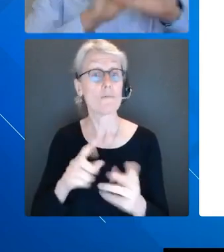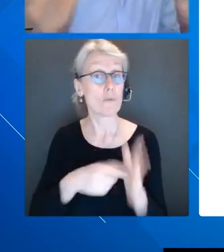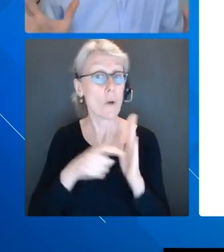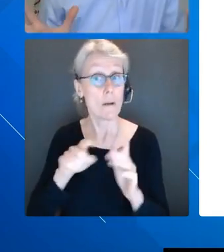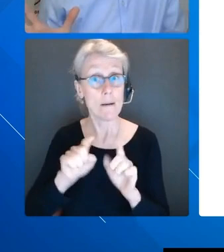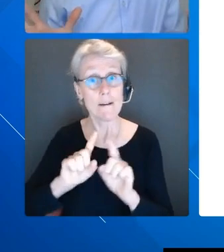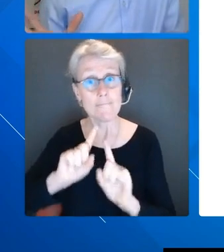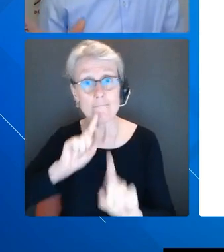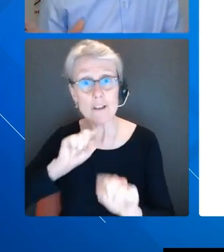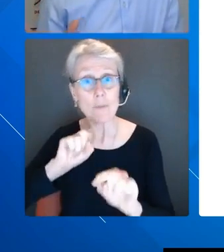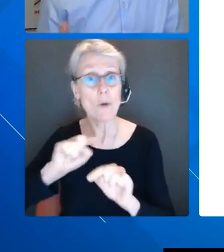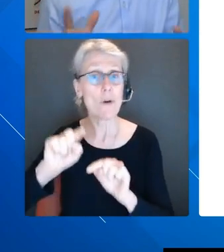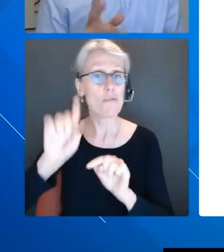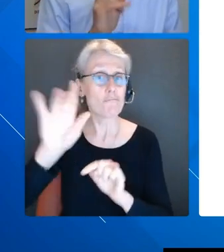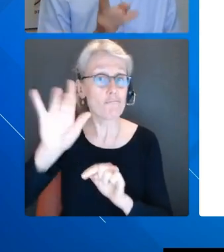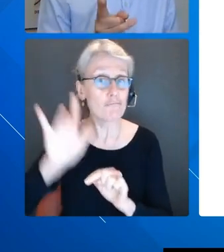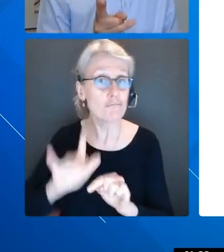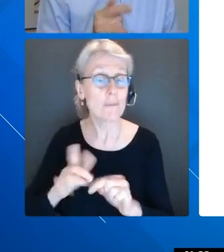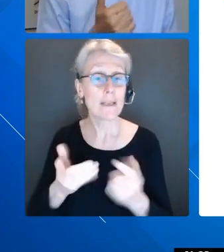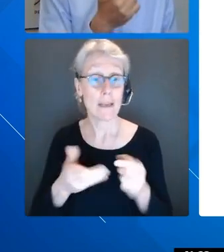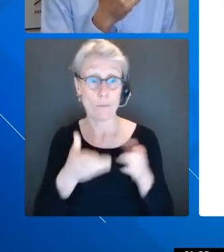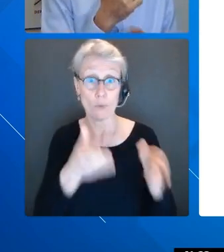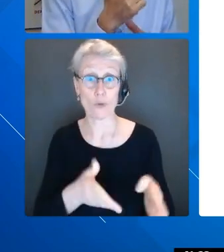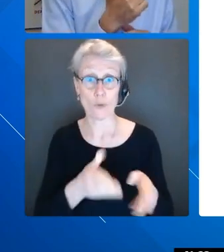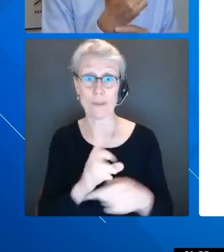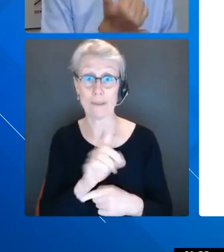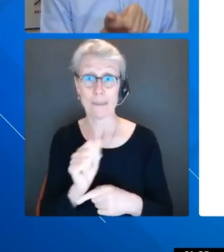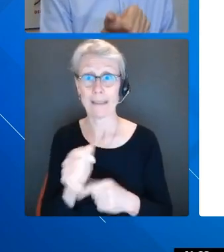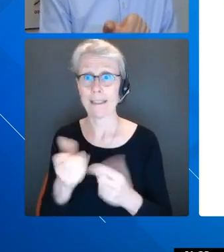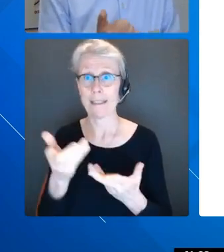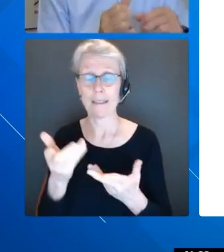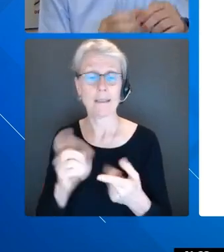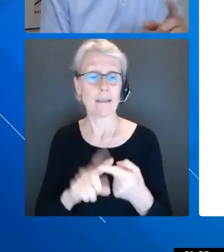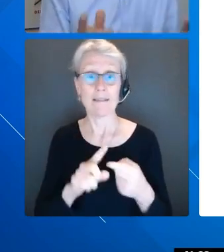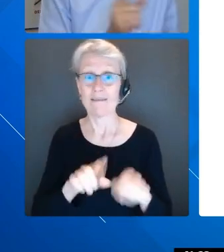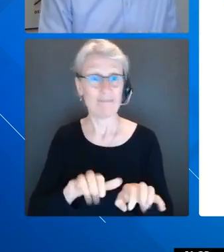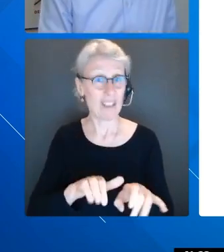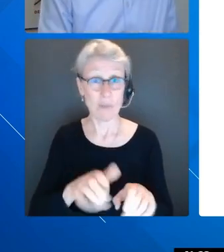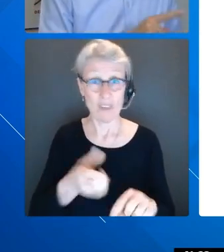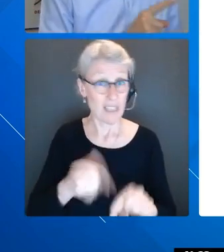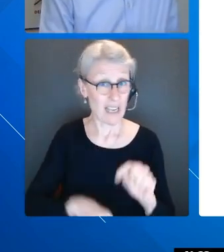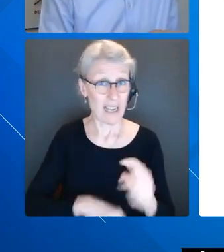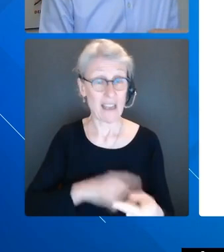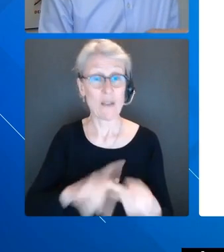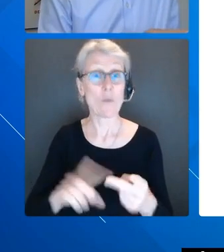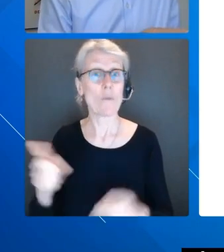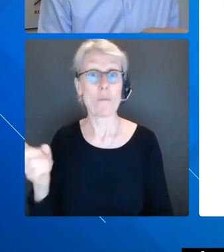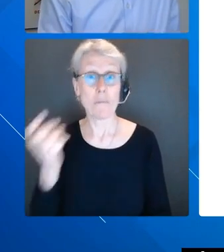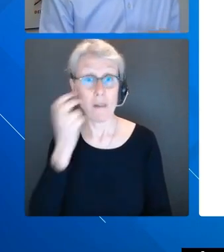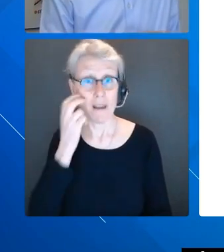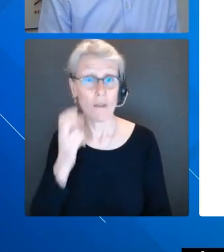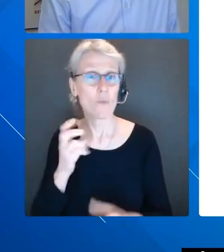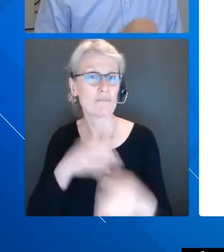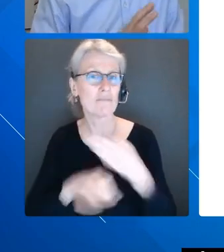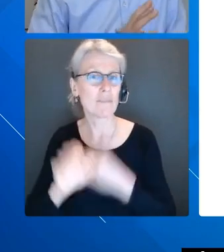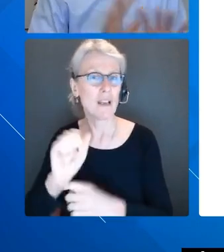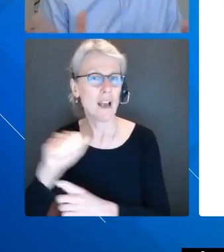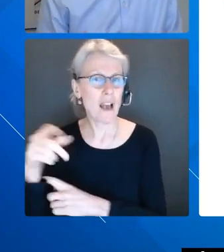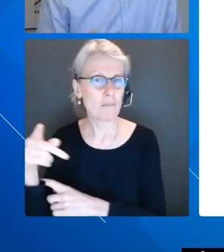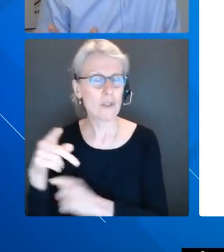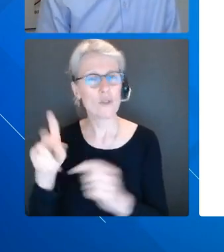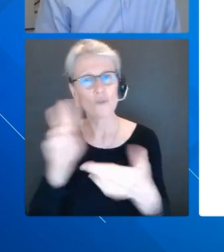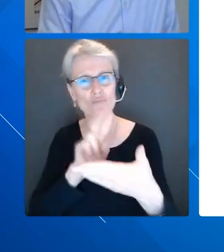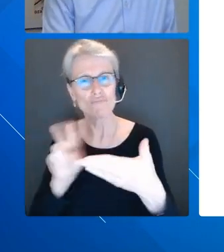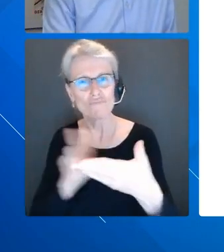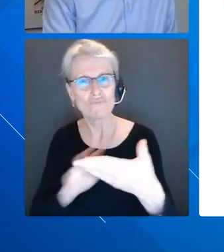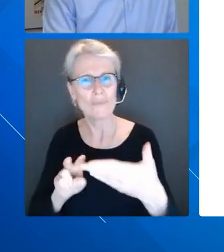keyboard, your users with disabilities, two different types, both keyboard users and fully blind users who use screen readers or braille displays,